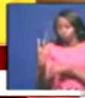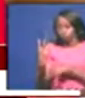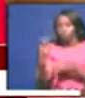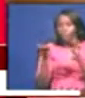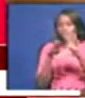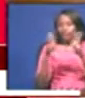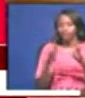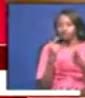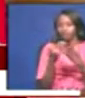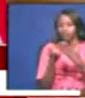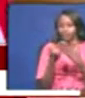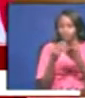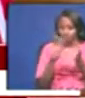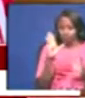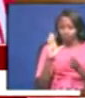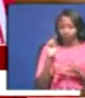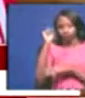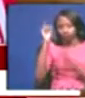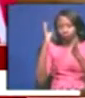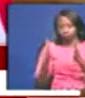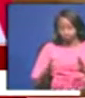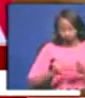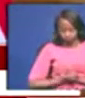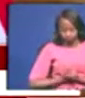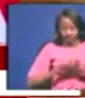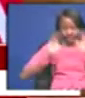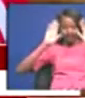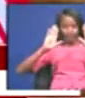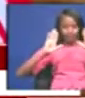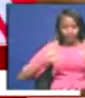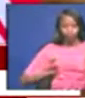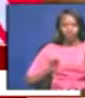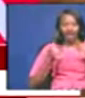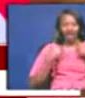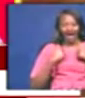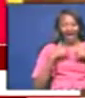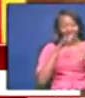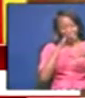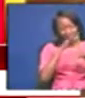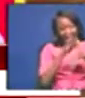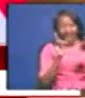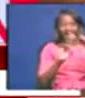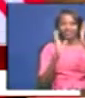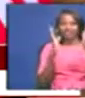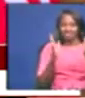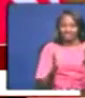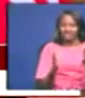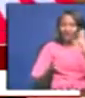allies. It is also important that we set up the new cabinet early so that we can